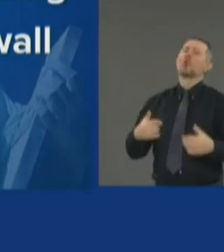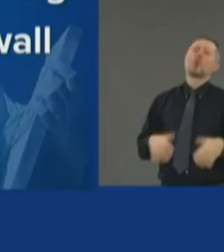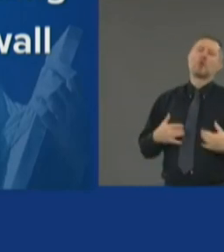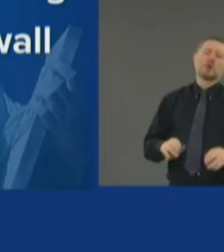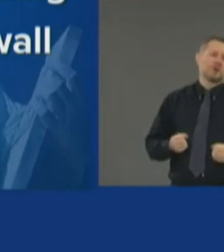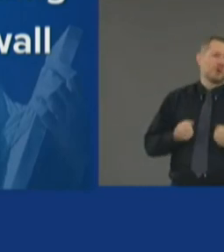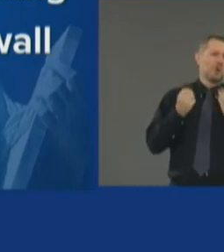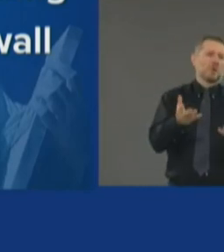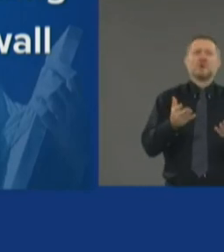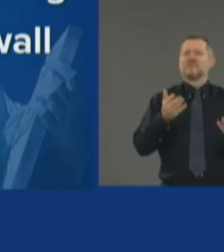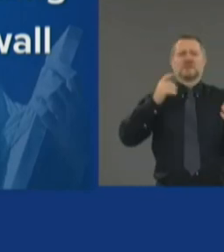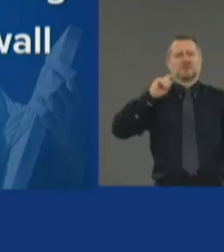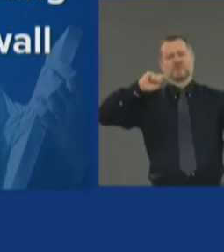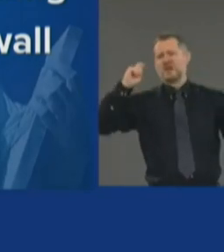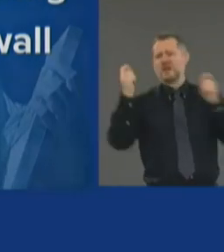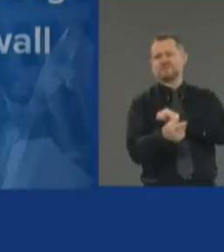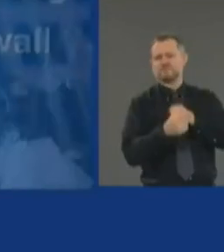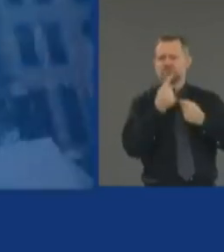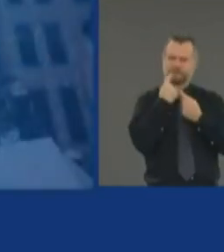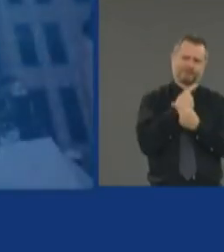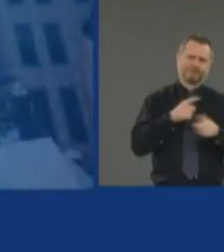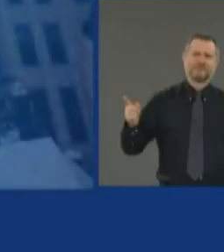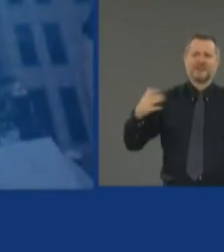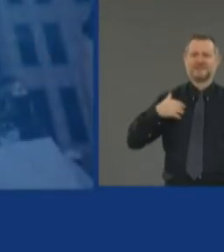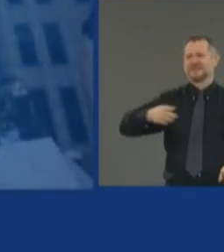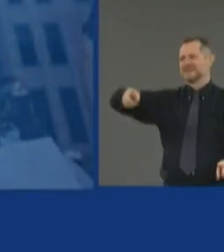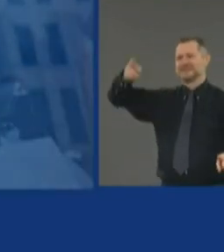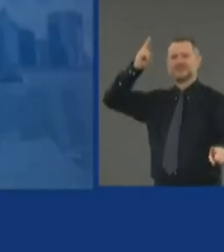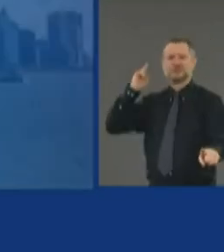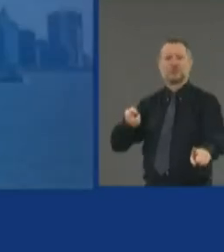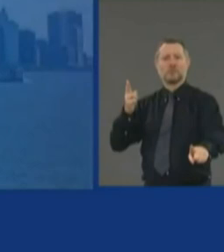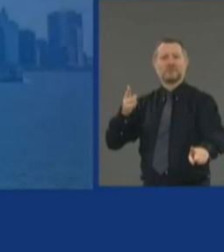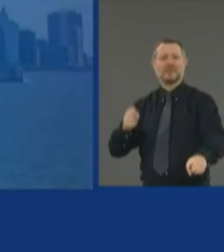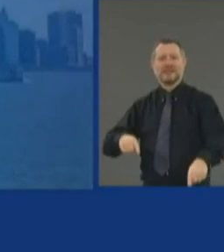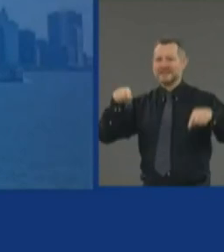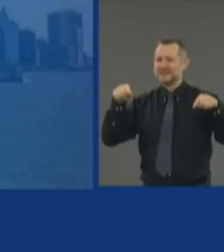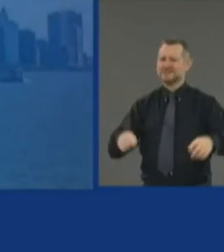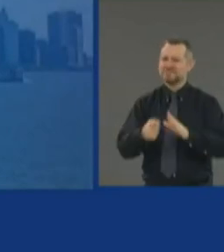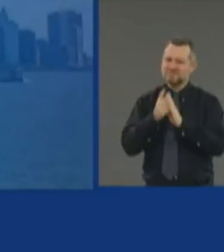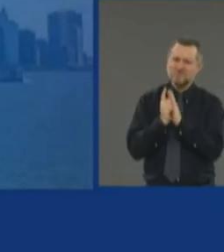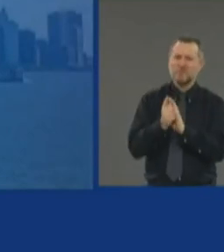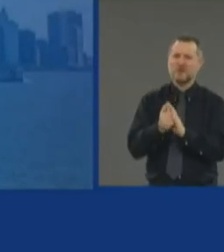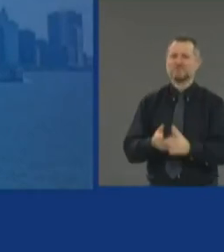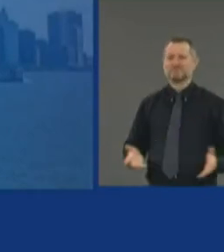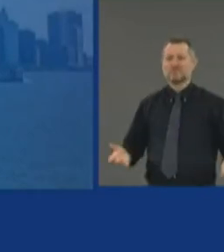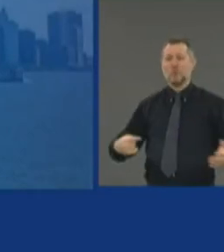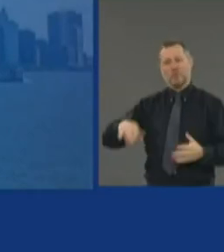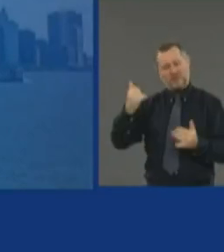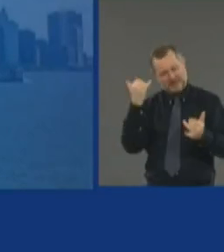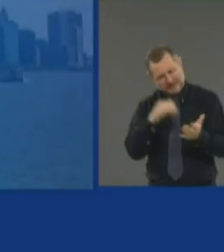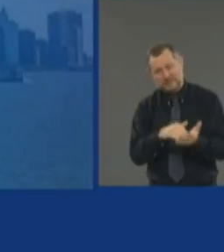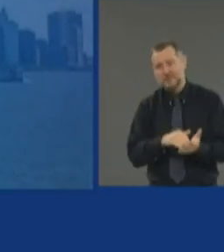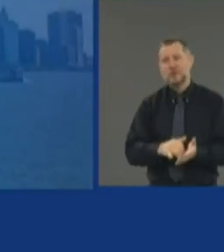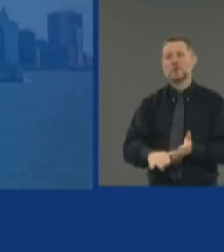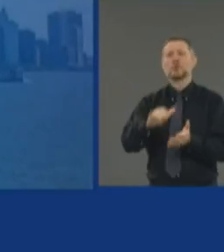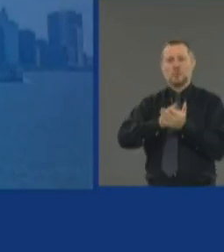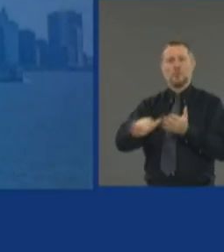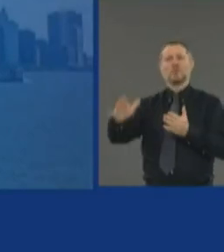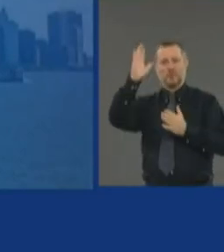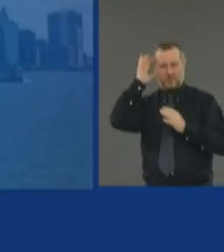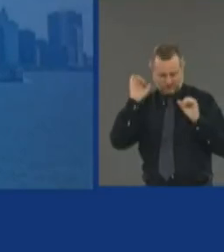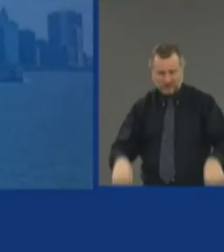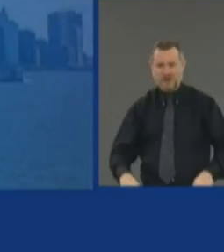great transformational moments of society. And this is a moment to lead in terms